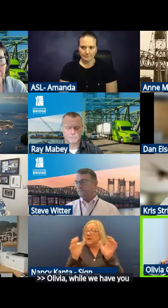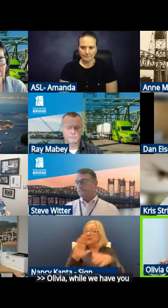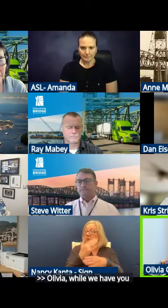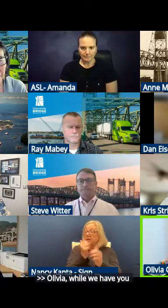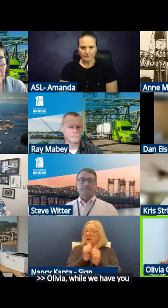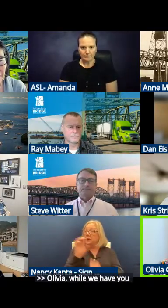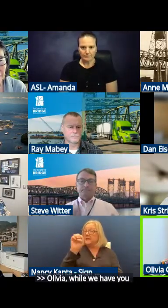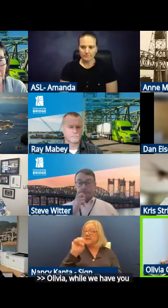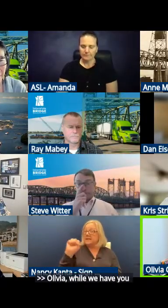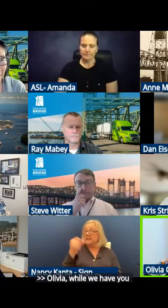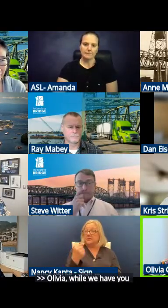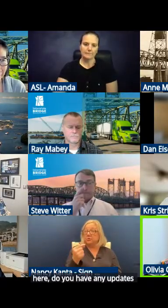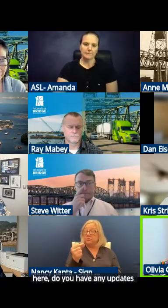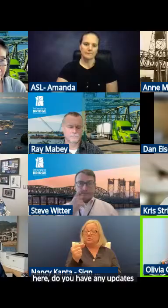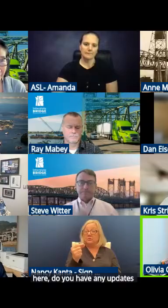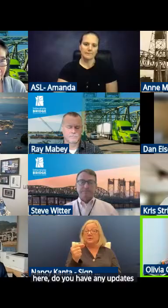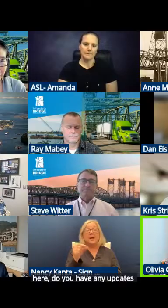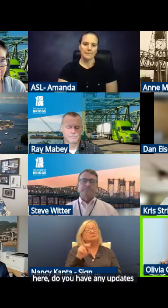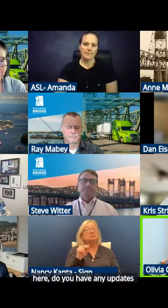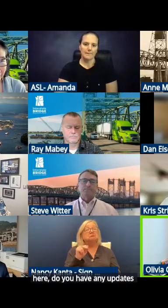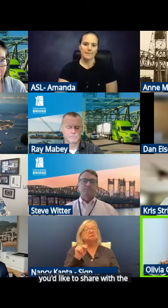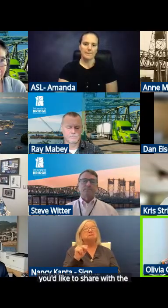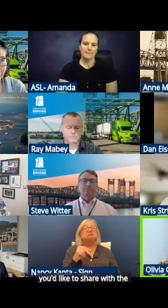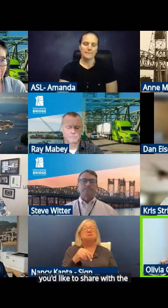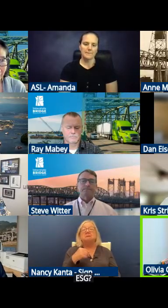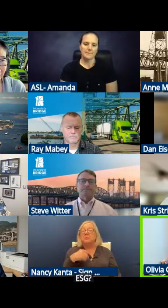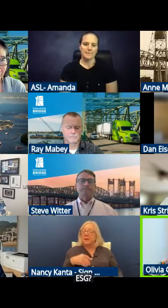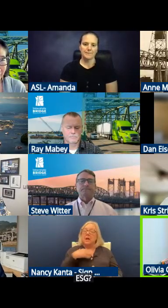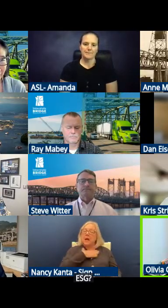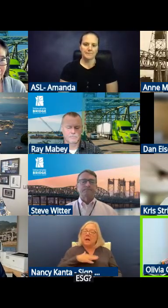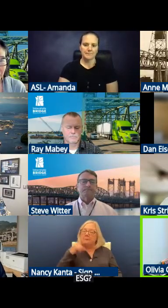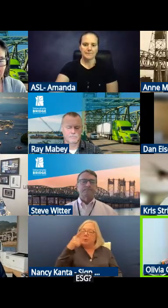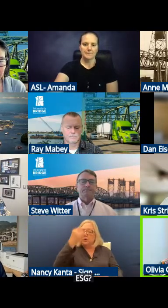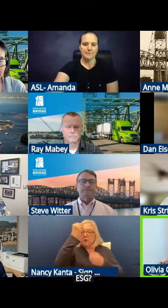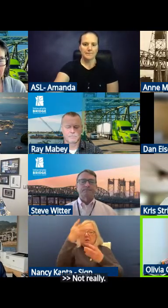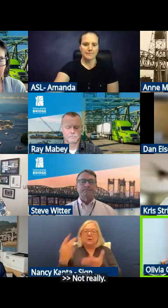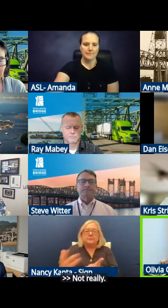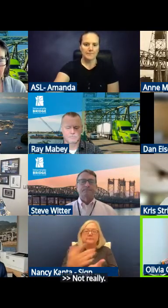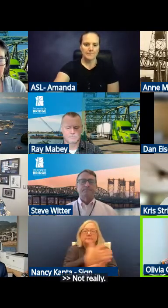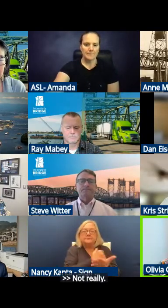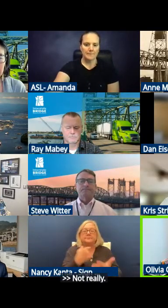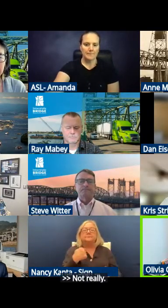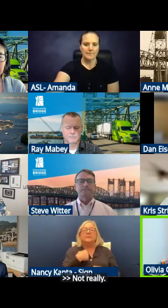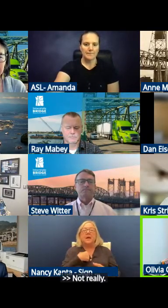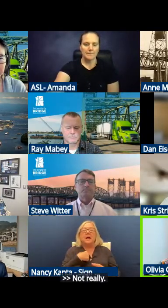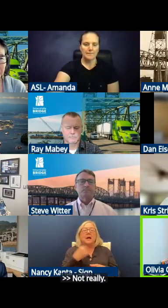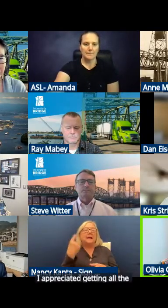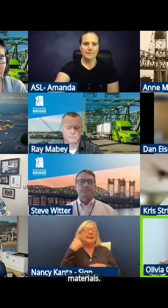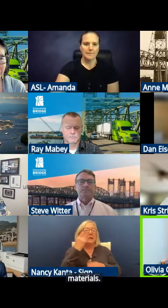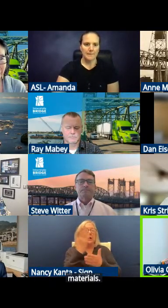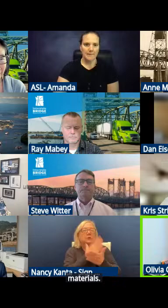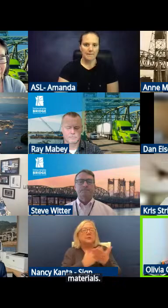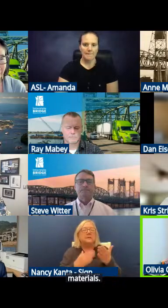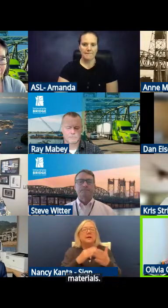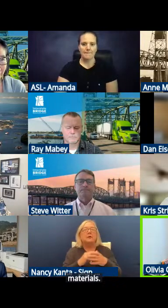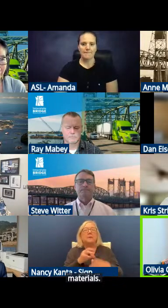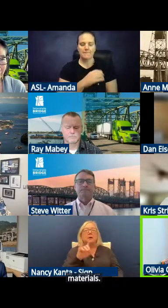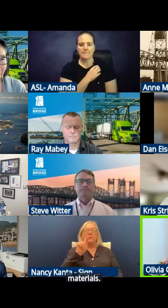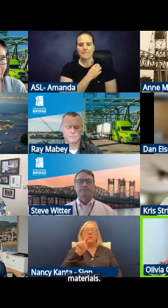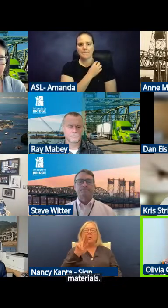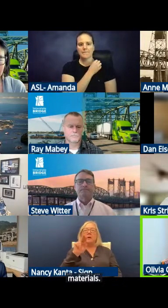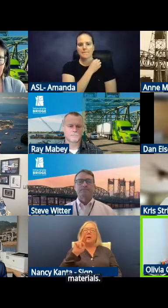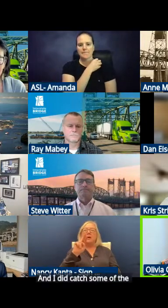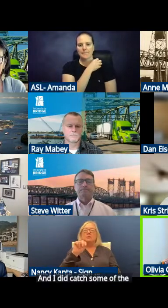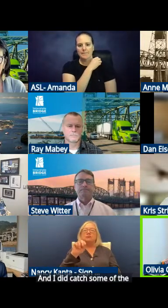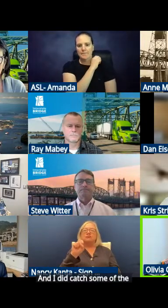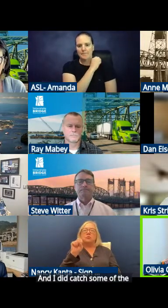Not really. I've appreciated getting all the materials, and I did catch some of the transit overview. I really appreciate that. We just